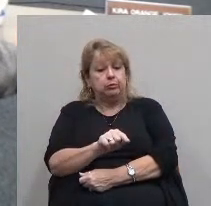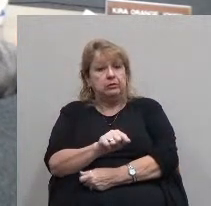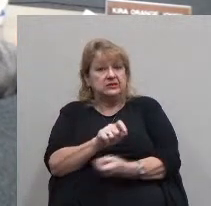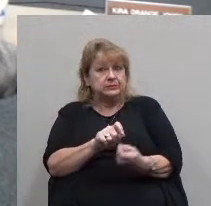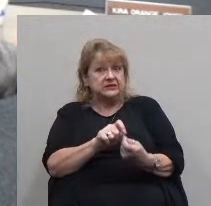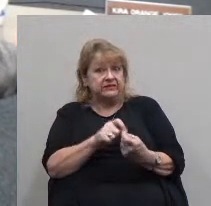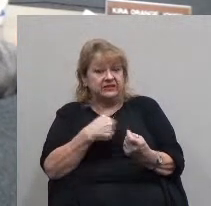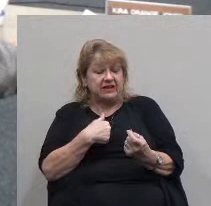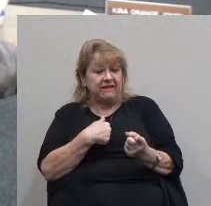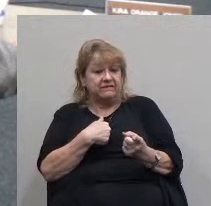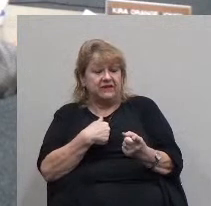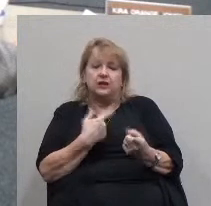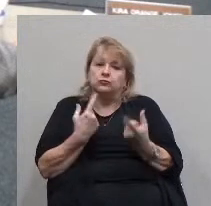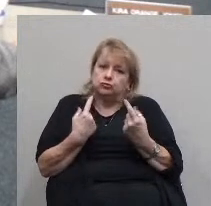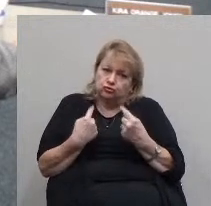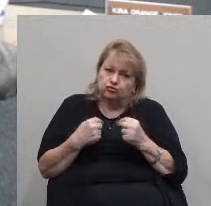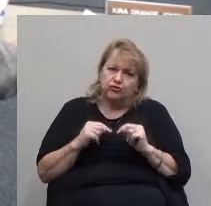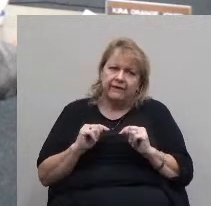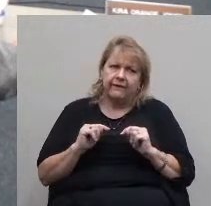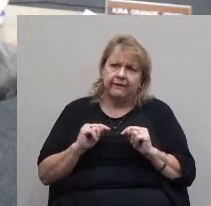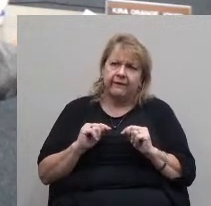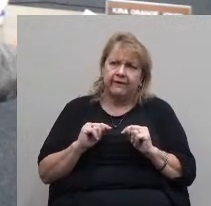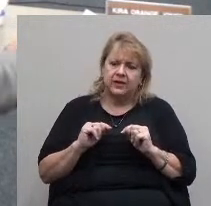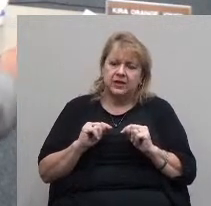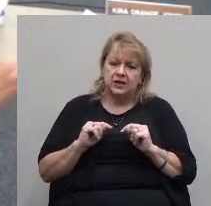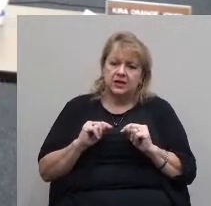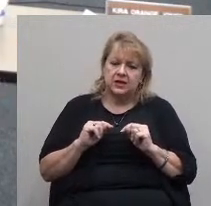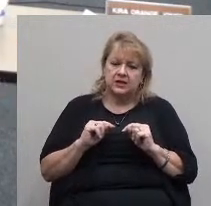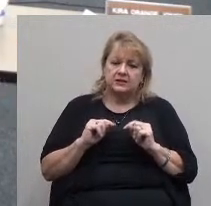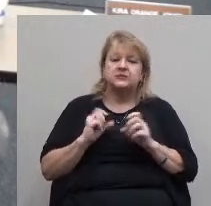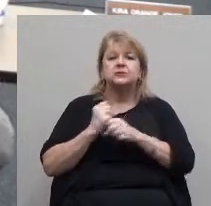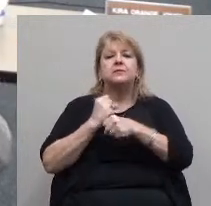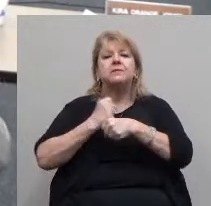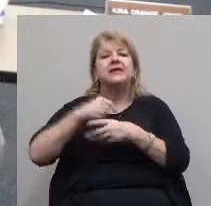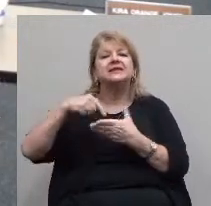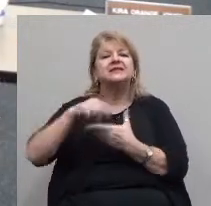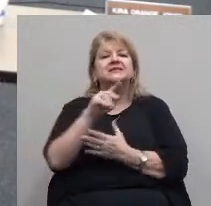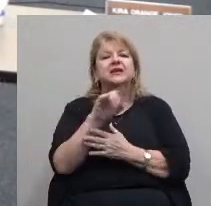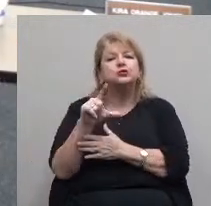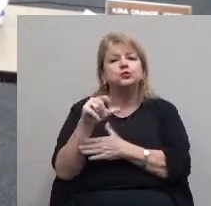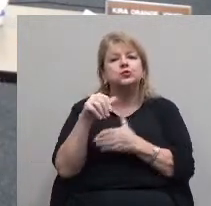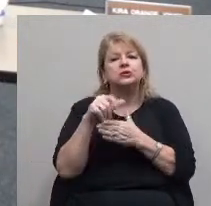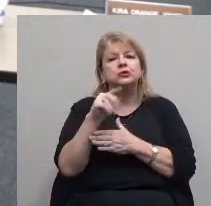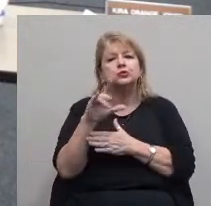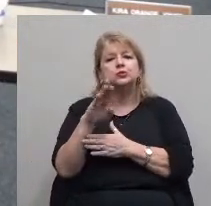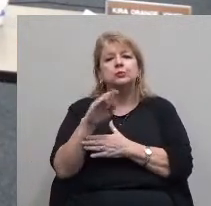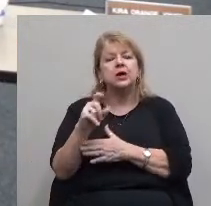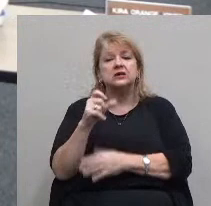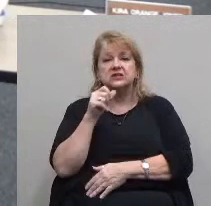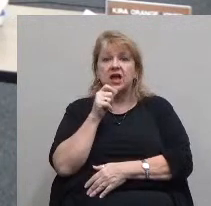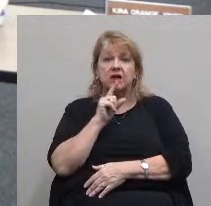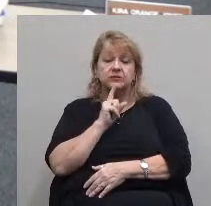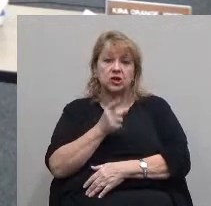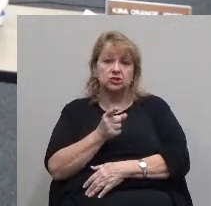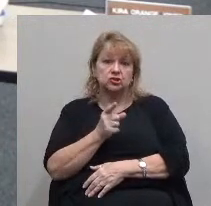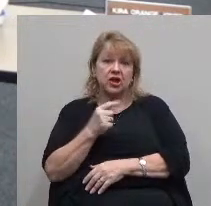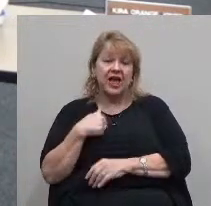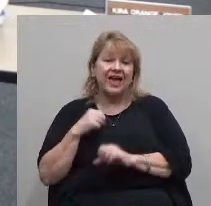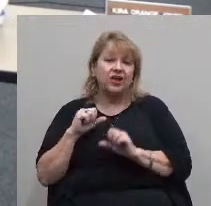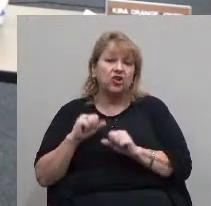we're really trying to make that one of the tools in the toolbox, I'm not even sure I